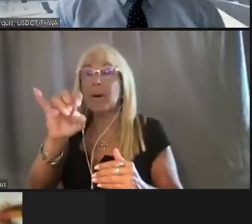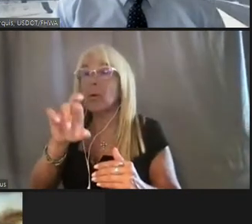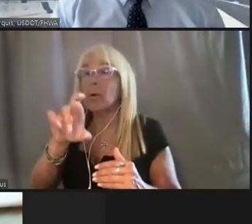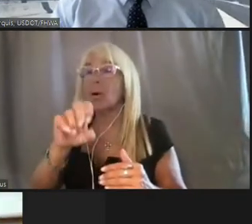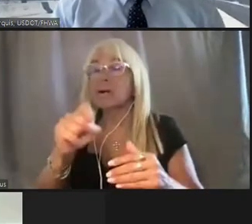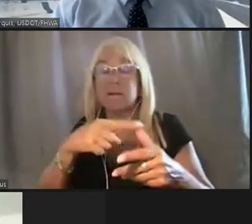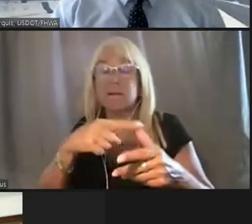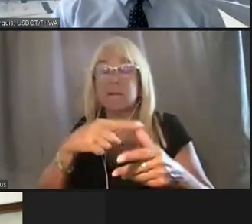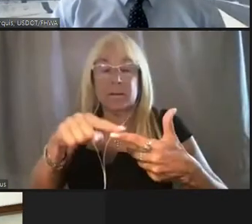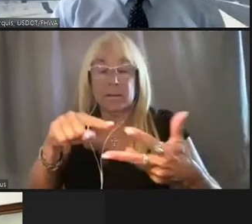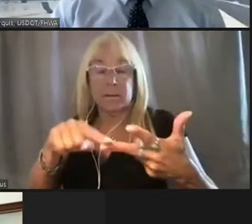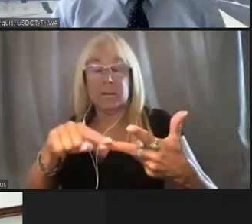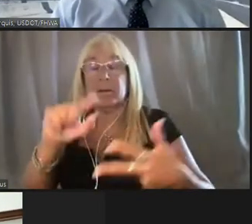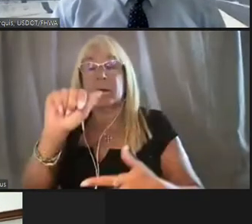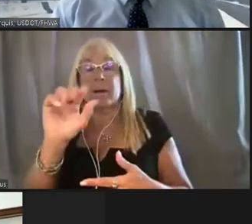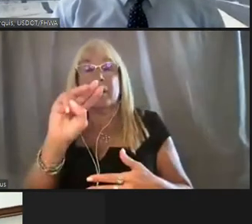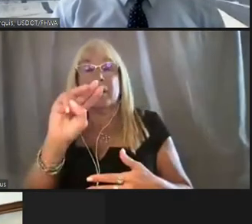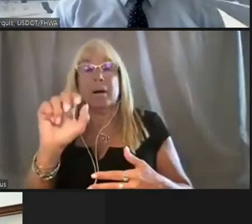Levine